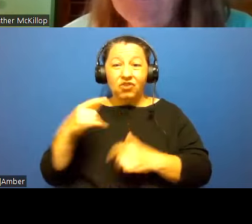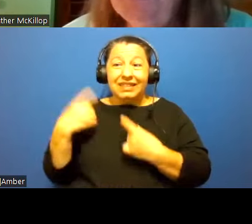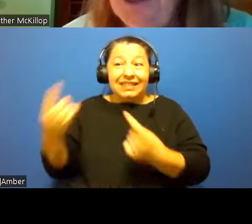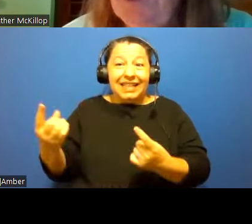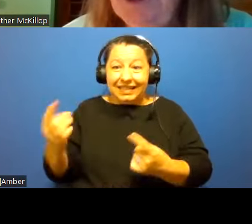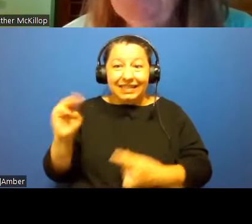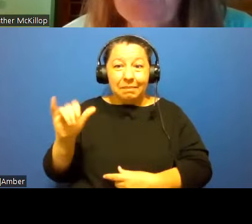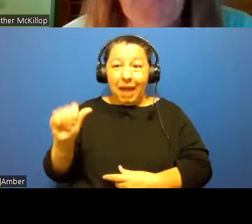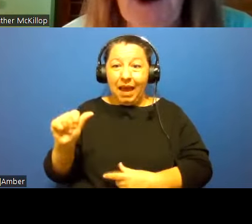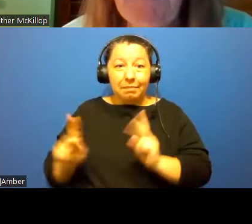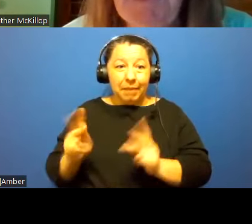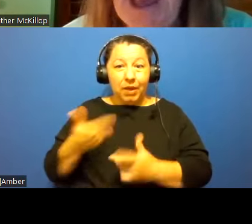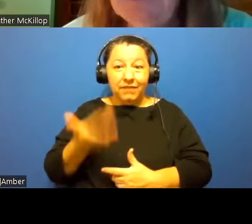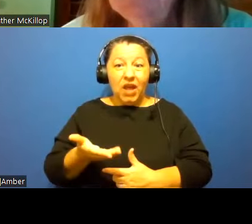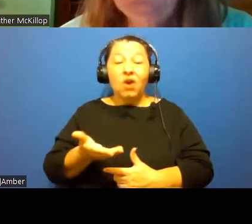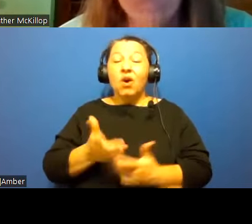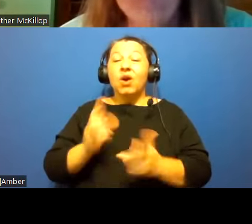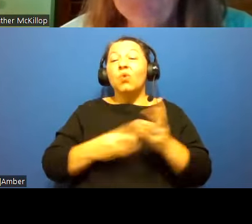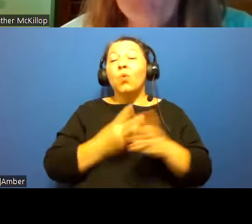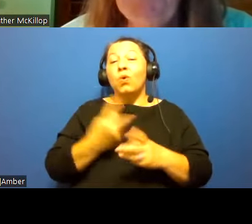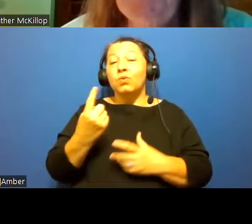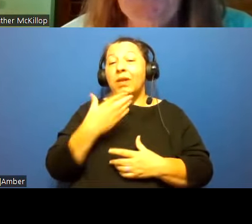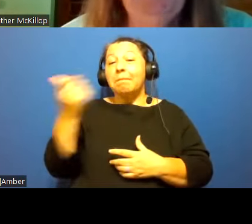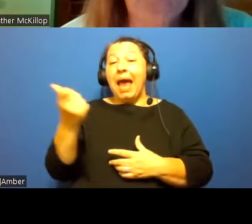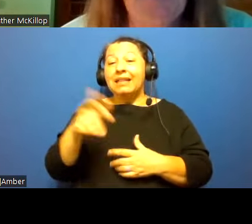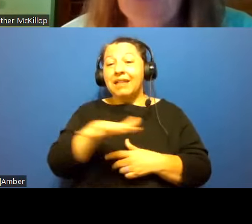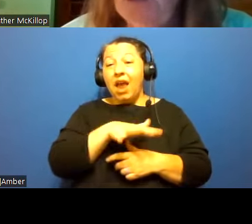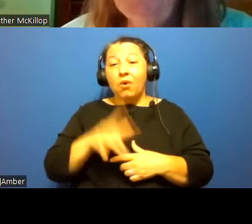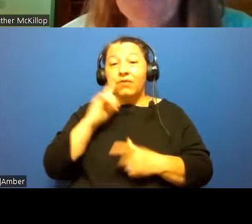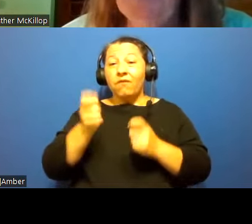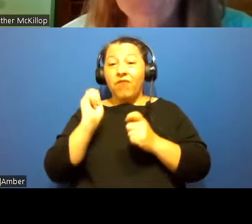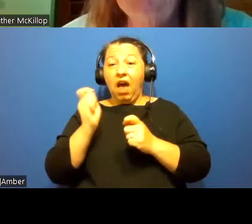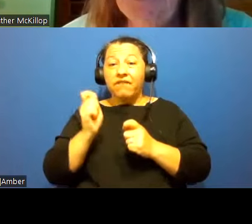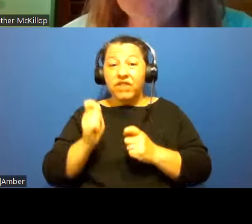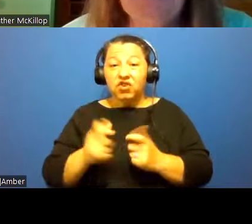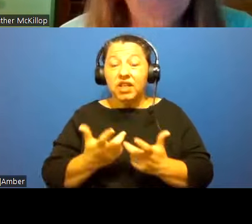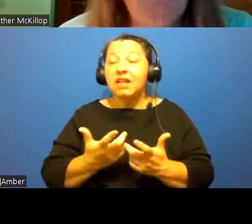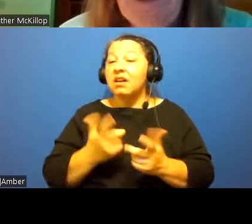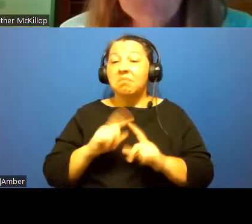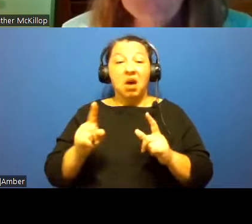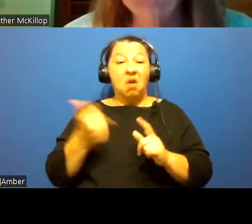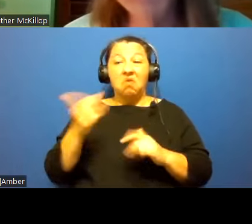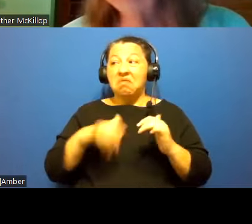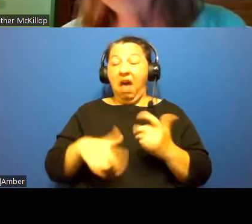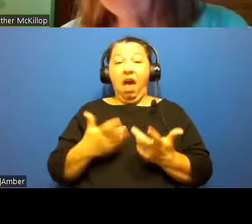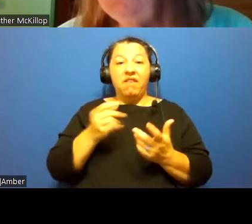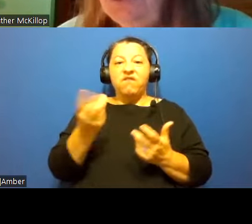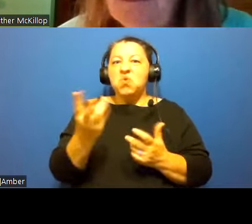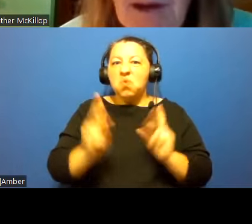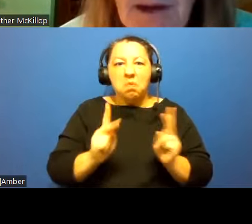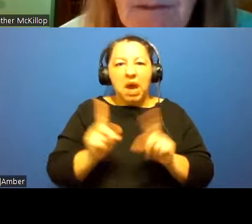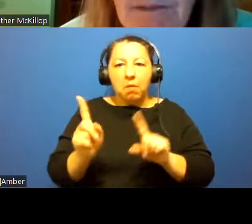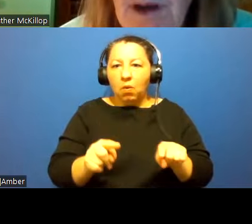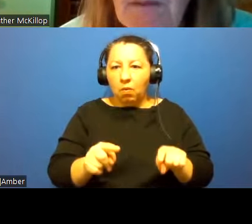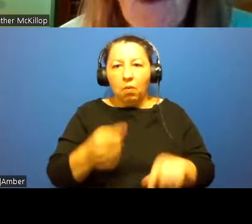fly fishing areas, but apart from that, very few people go out there. And in fact, we haven't